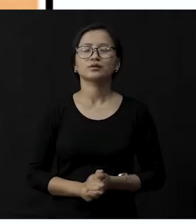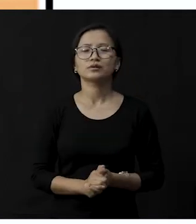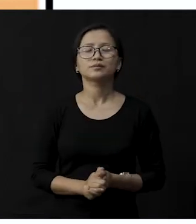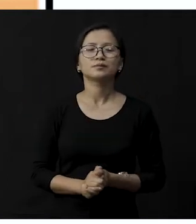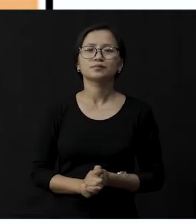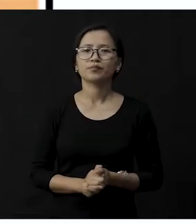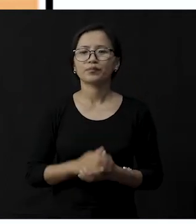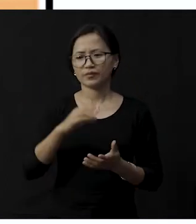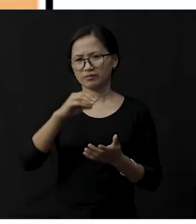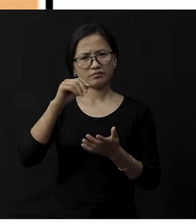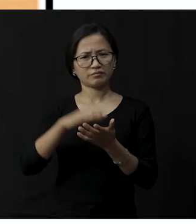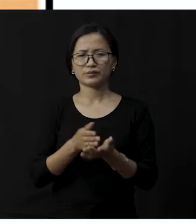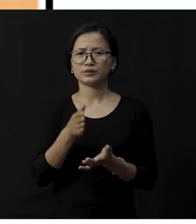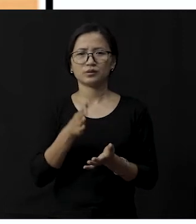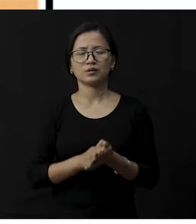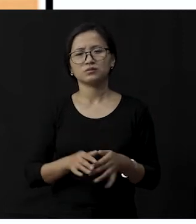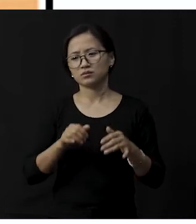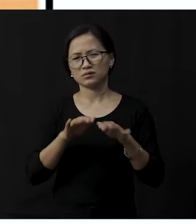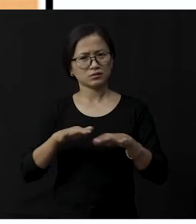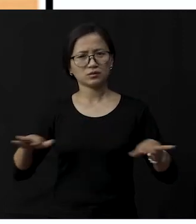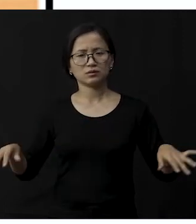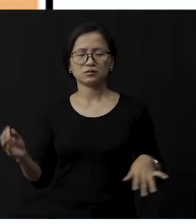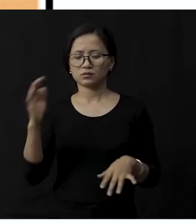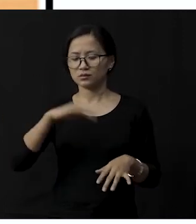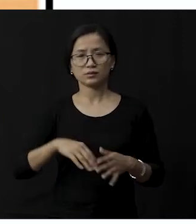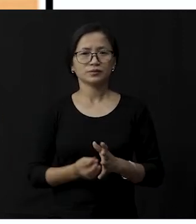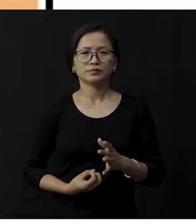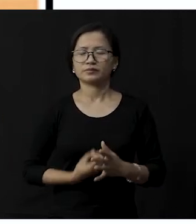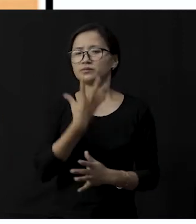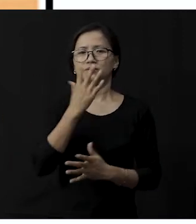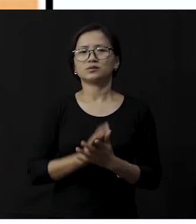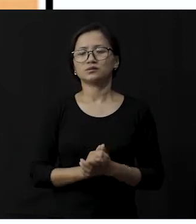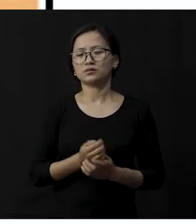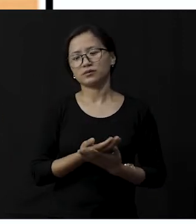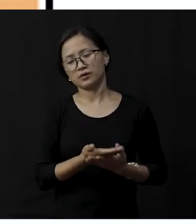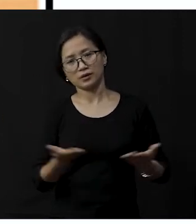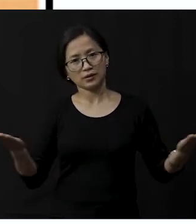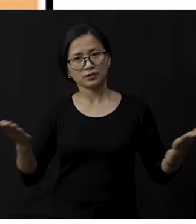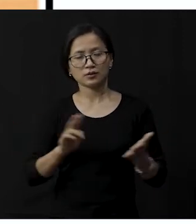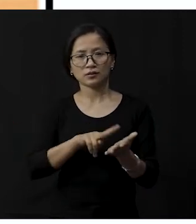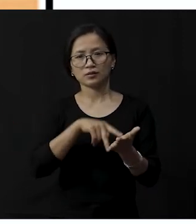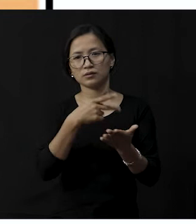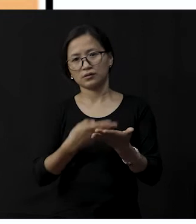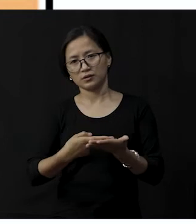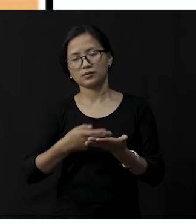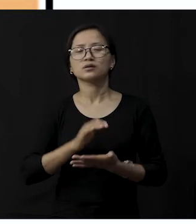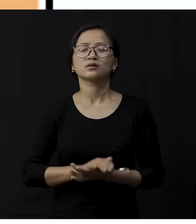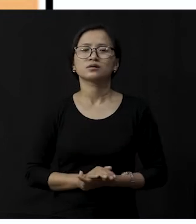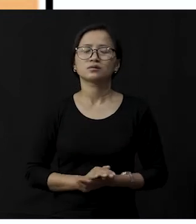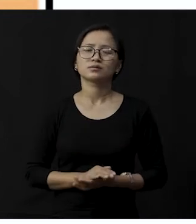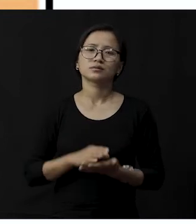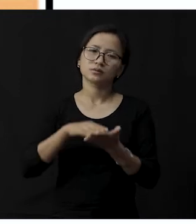the children would have not really enjoyed lying down on the sand.